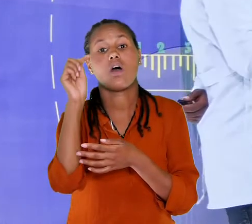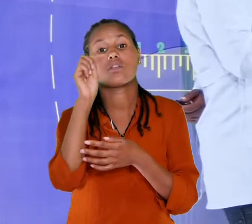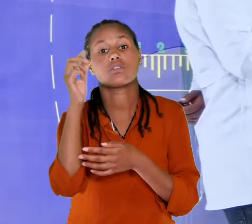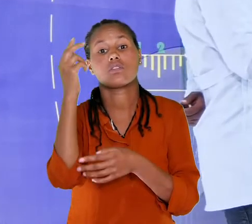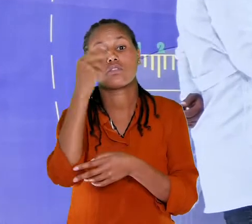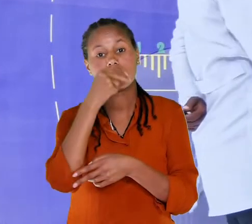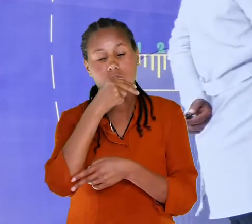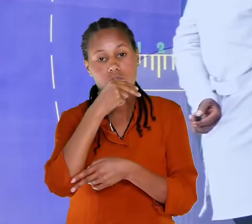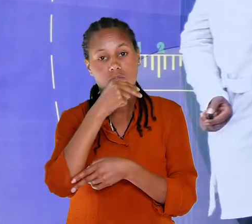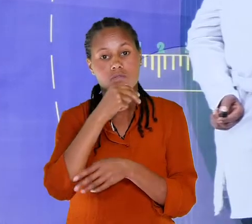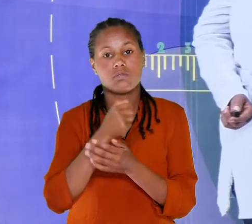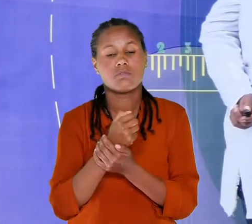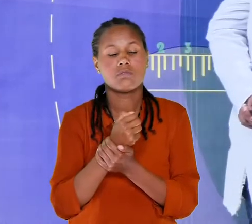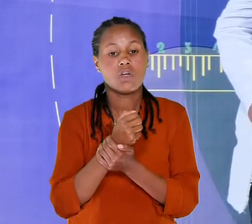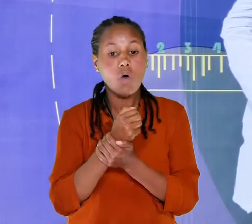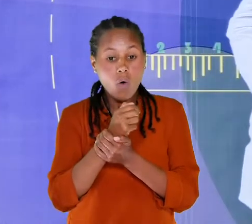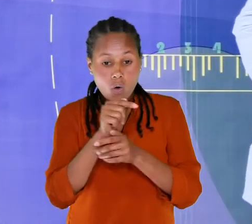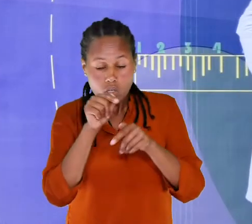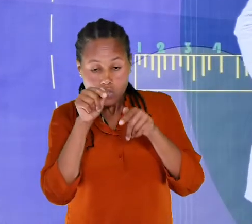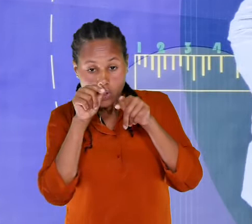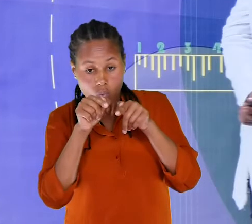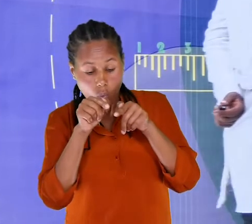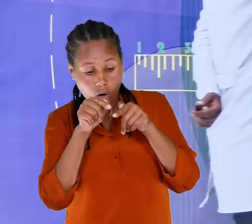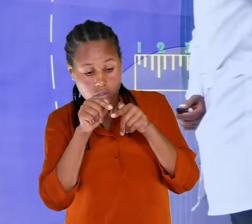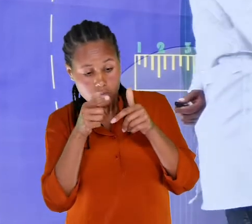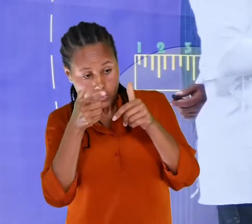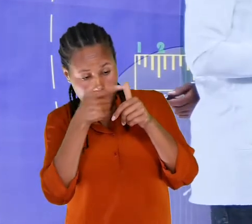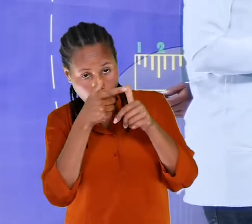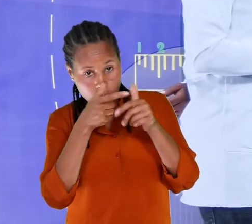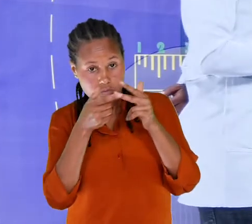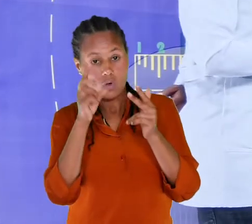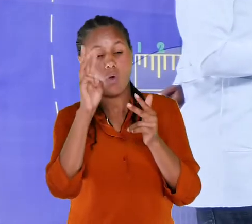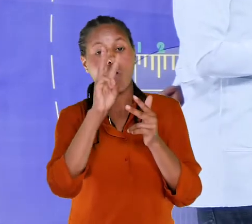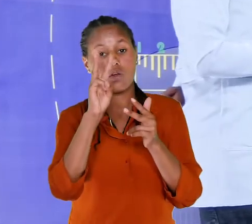order here. It is followed by Friday.